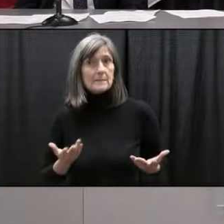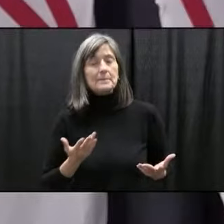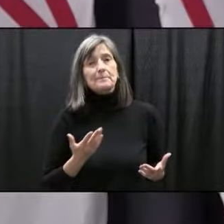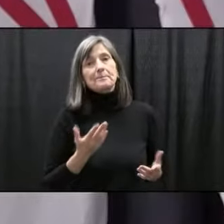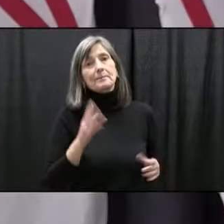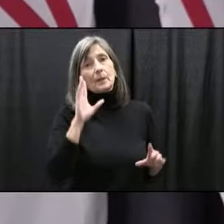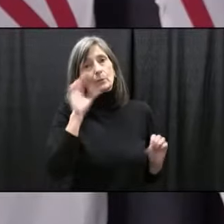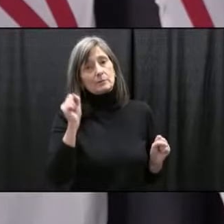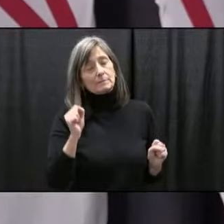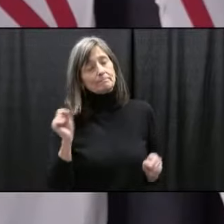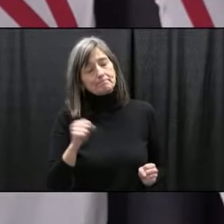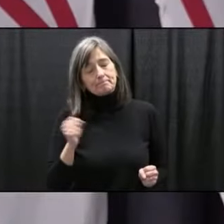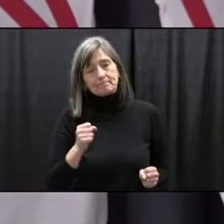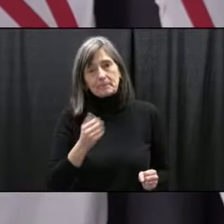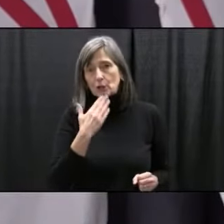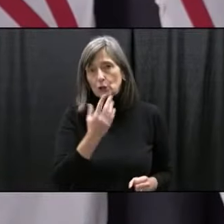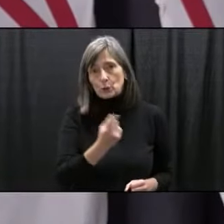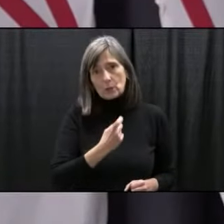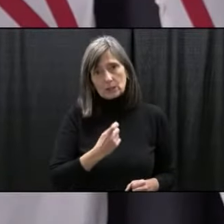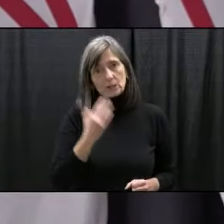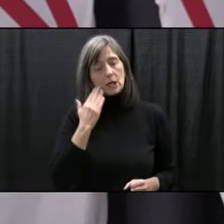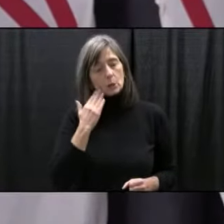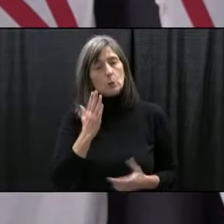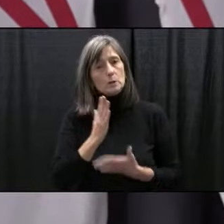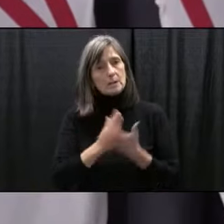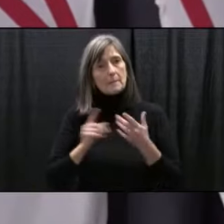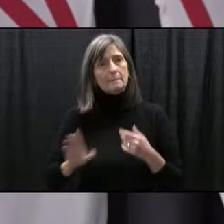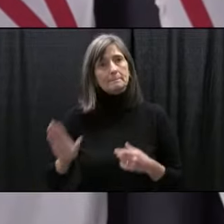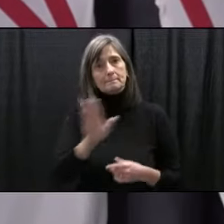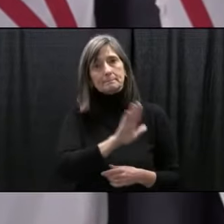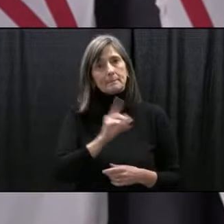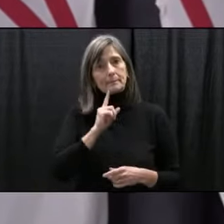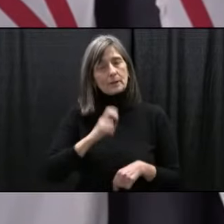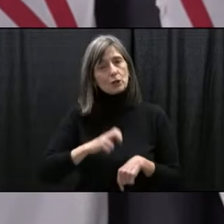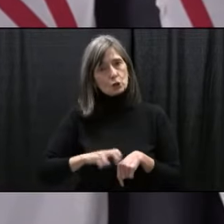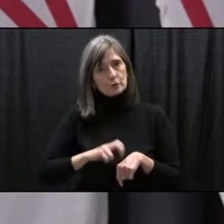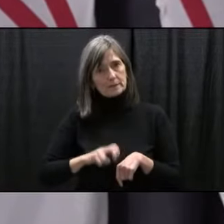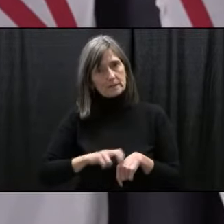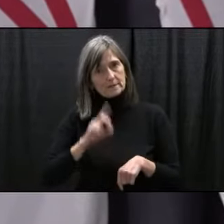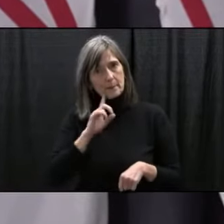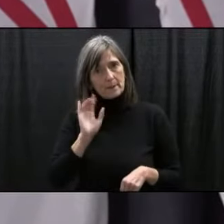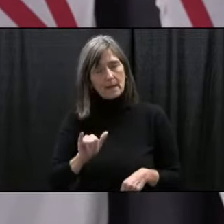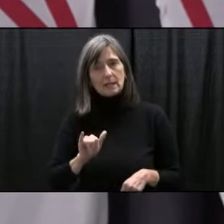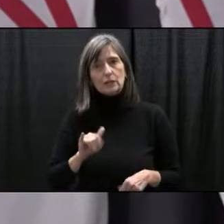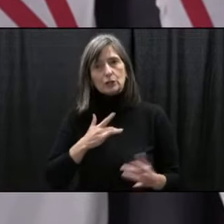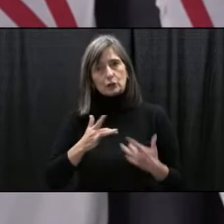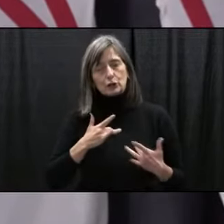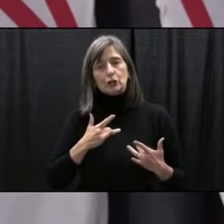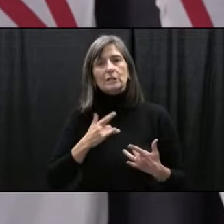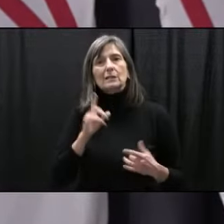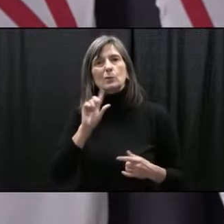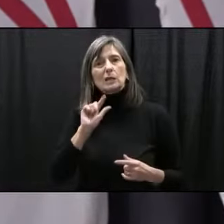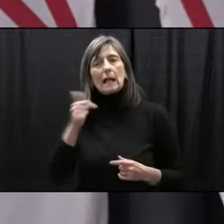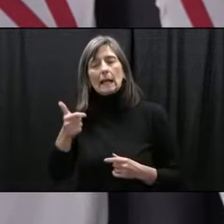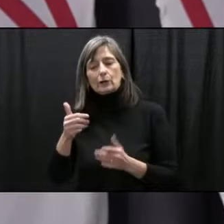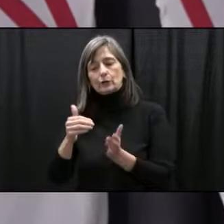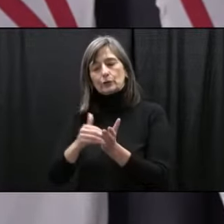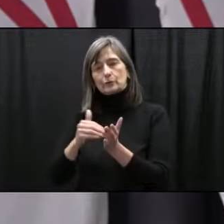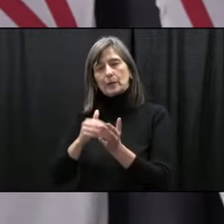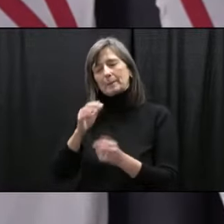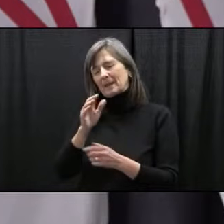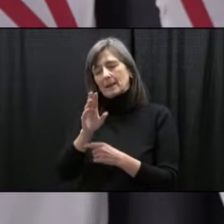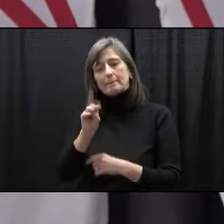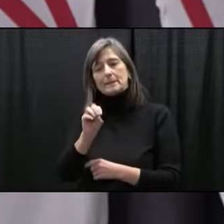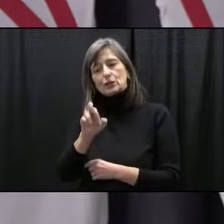the anxiety that this news is causing people. And before I throw it to Mr. Diamond, who can talk to more specific on